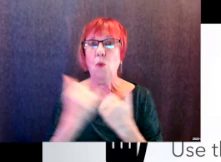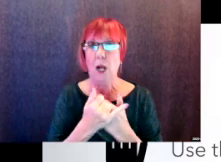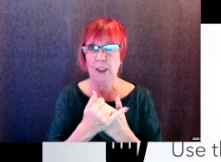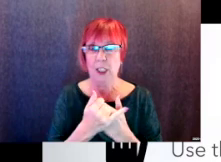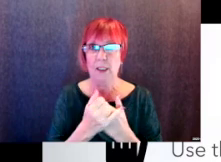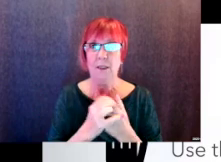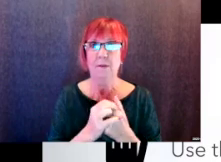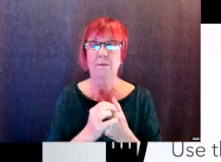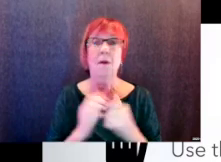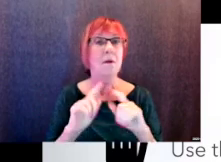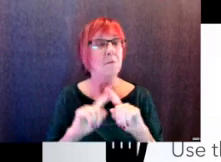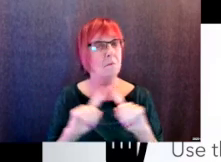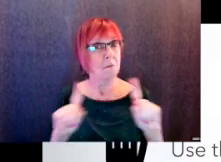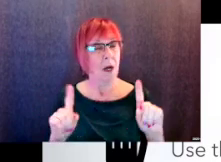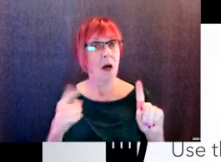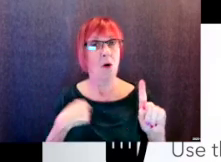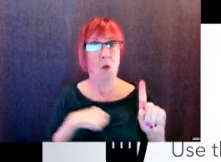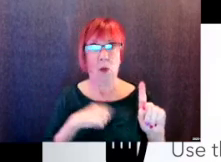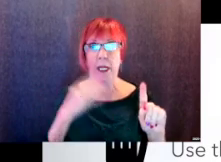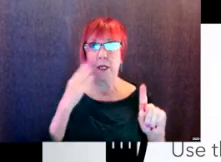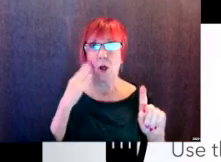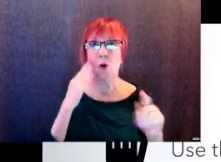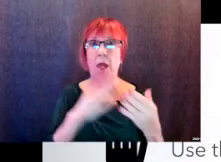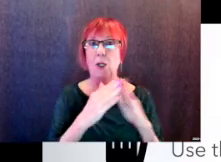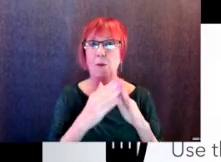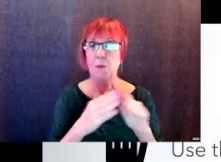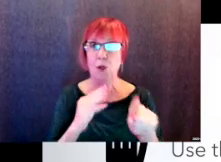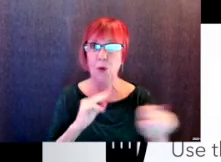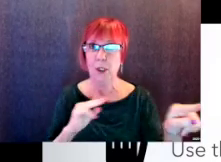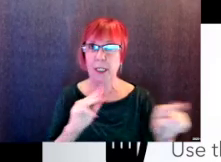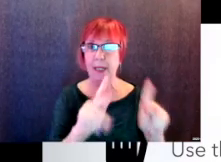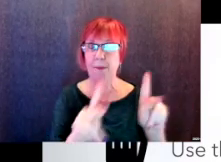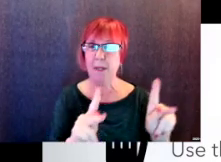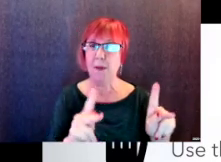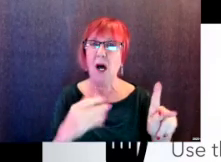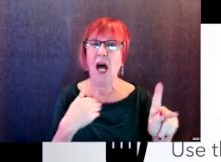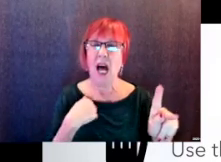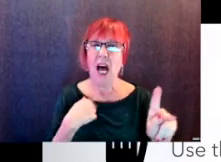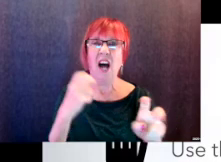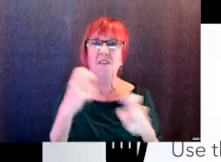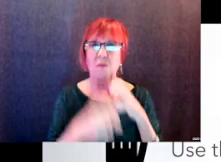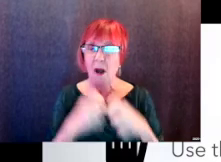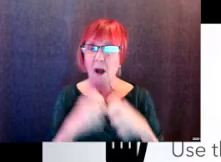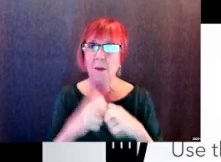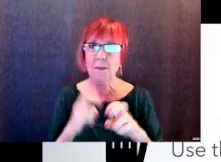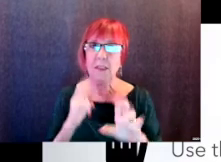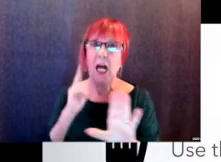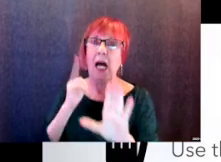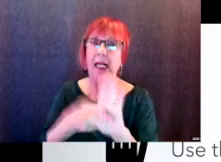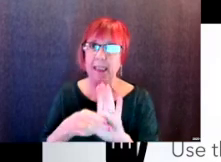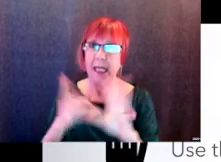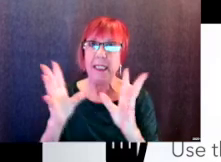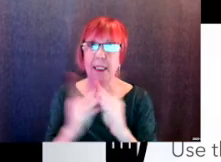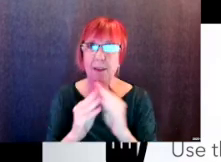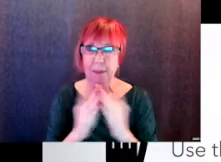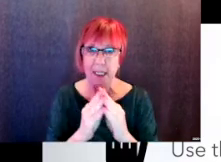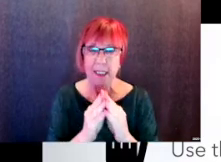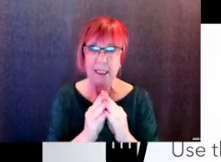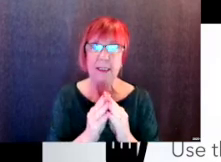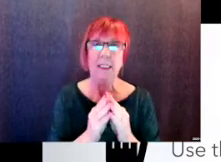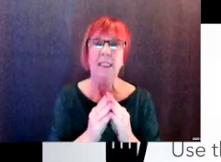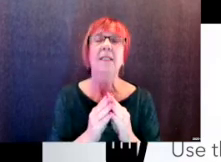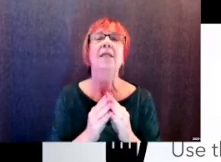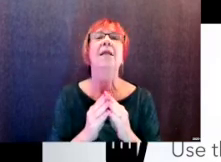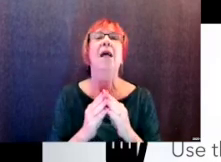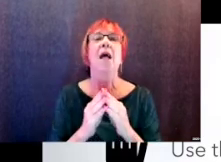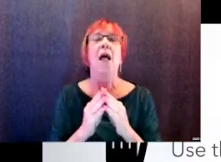Please state your name and affiliation if you have one before asking a question or making a comment. And if